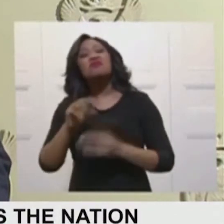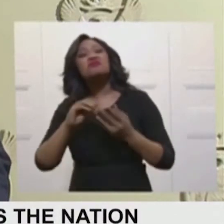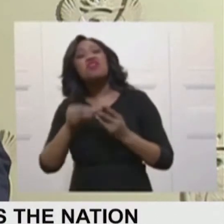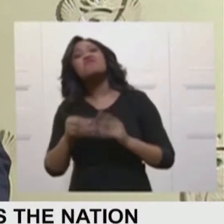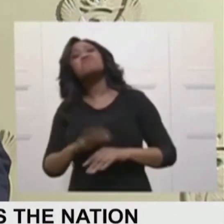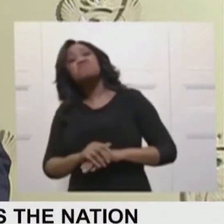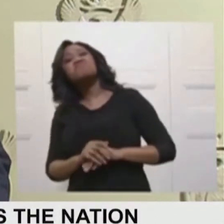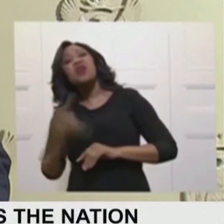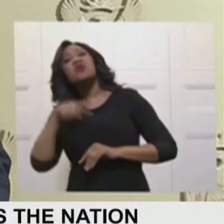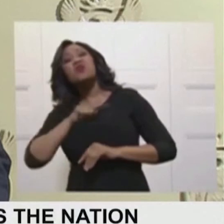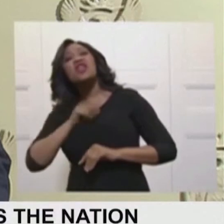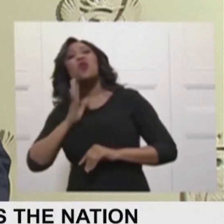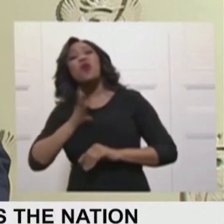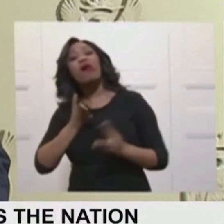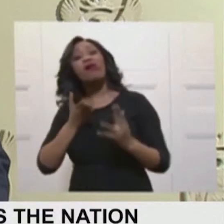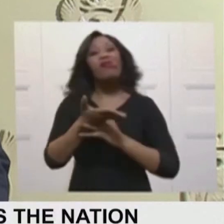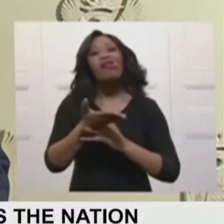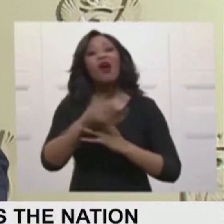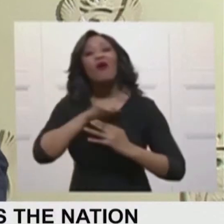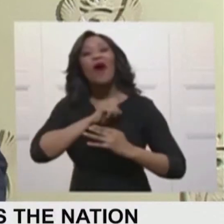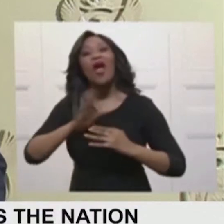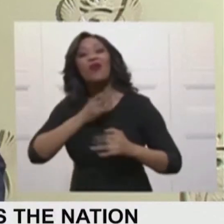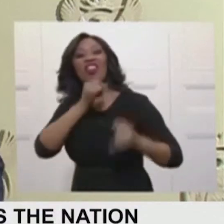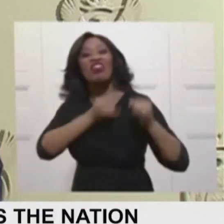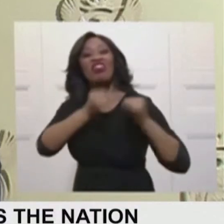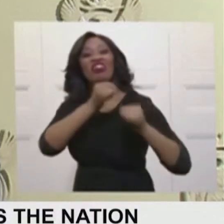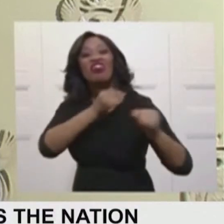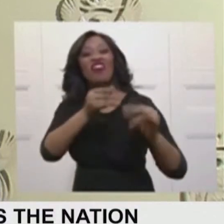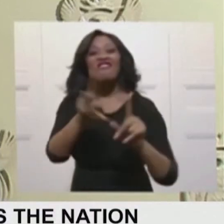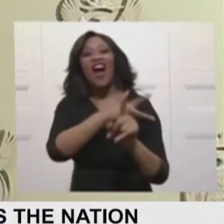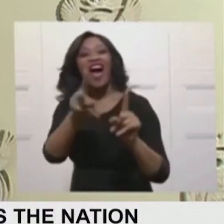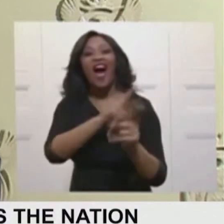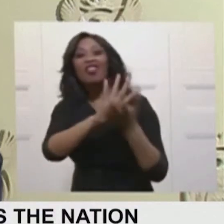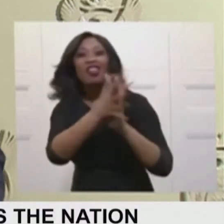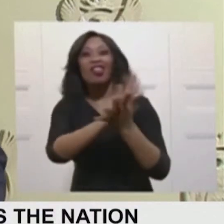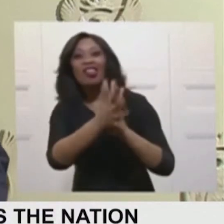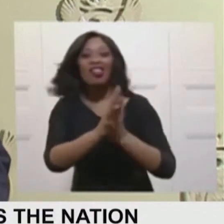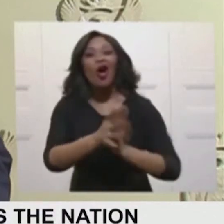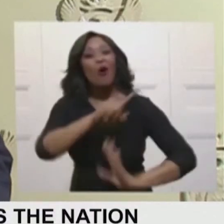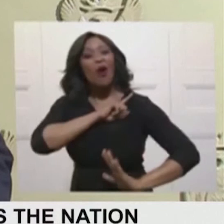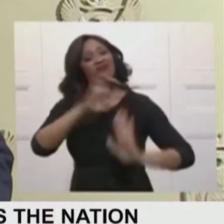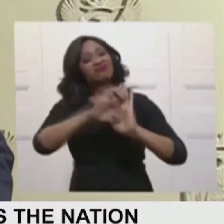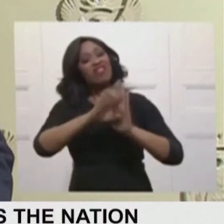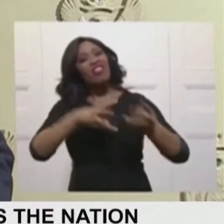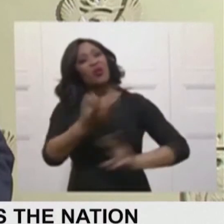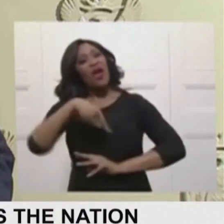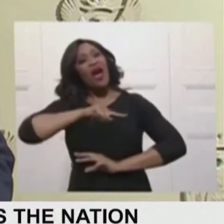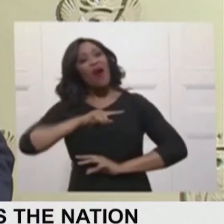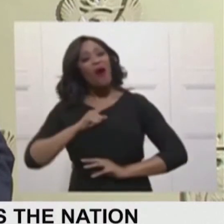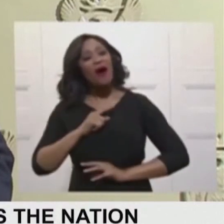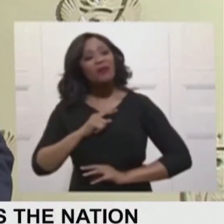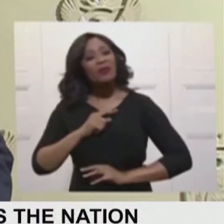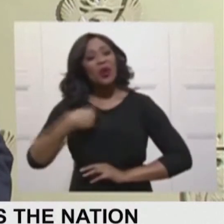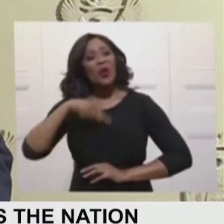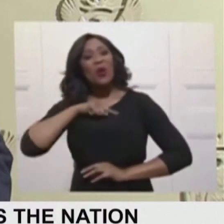for violence and disorder along ethnic lines. We know that the majority